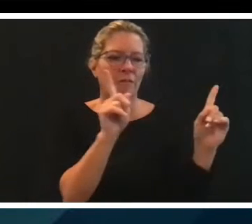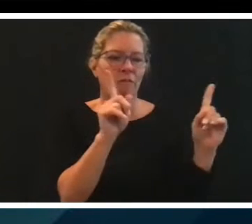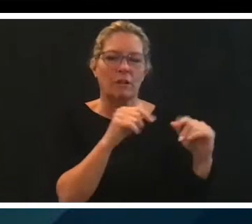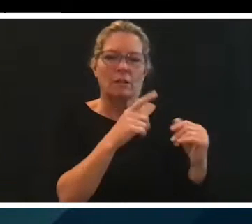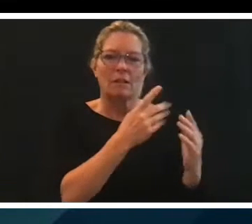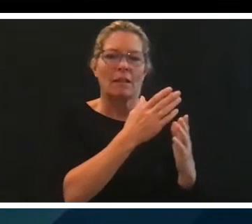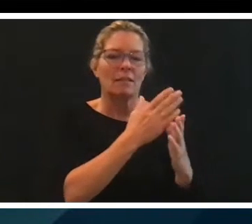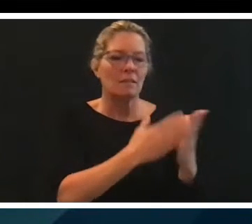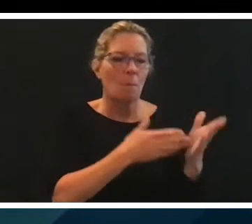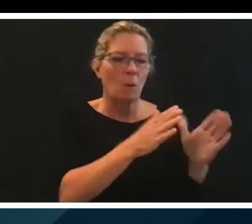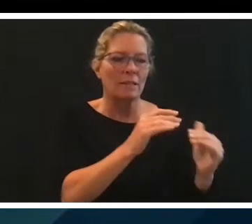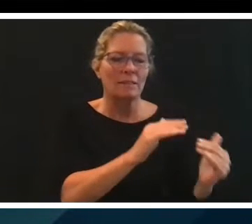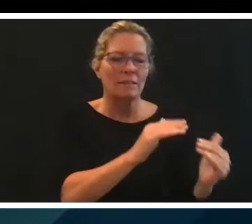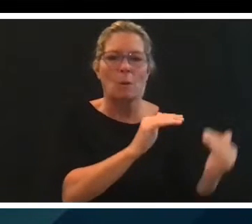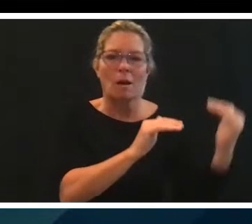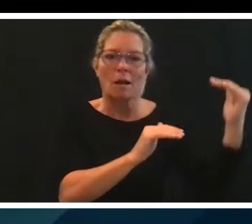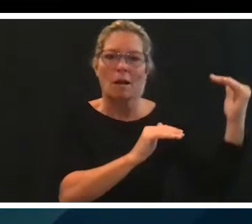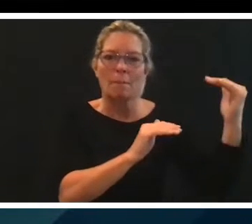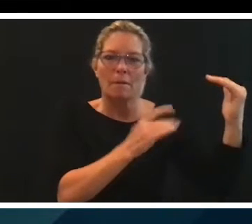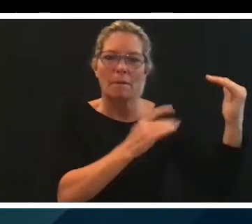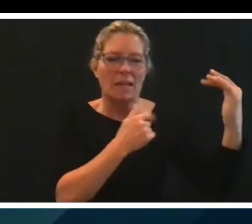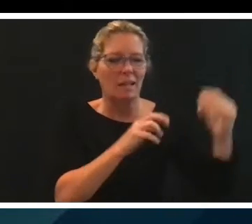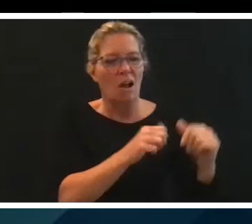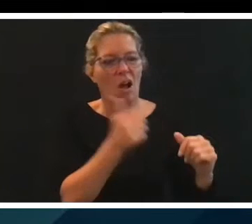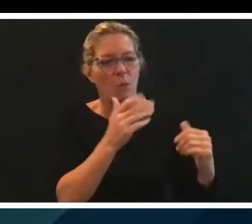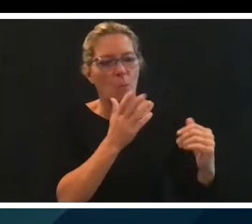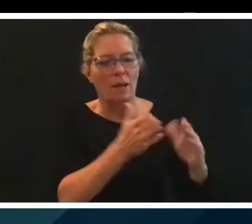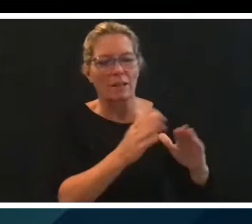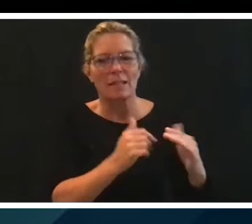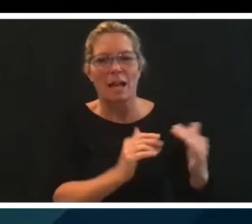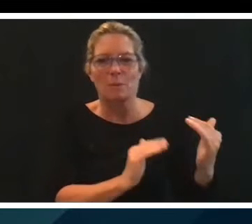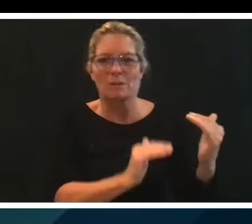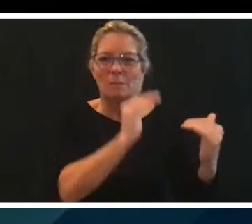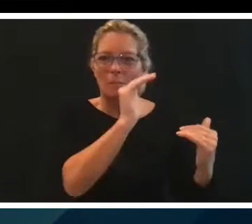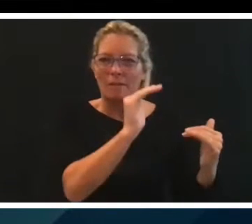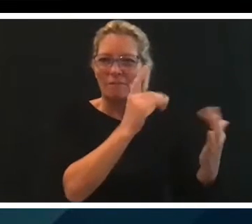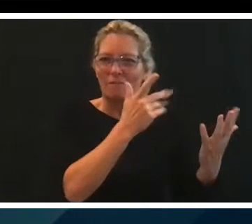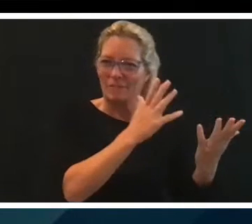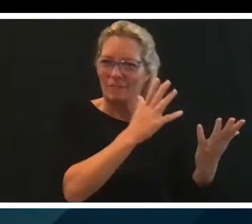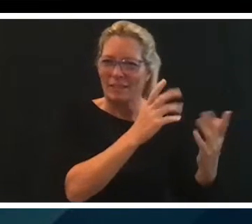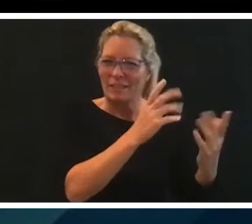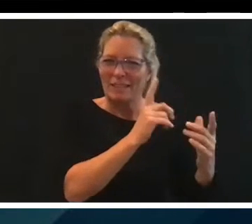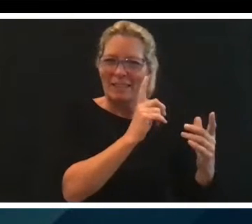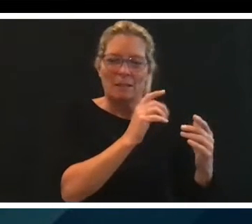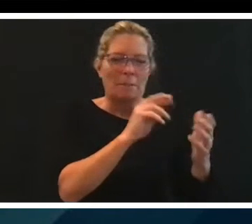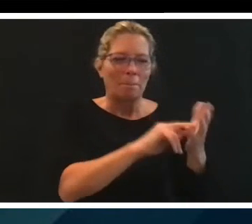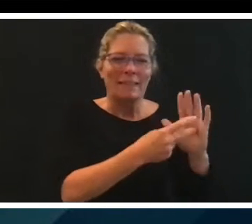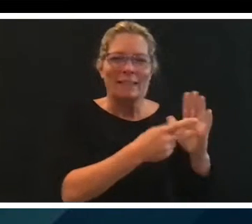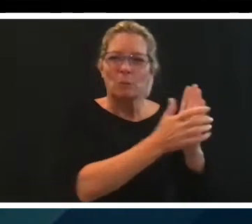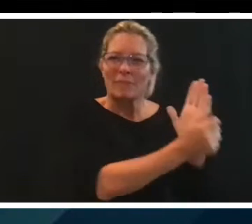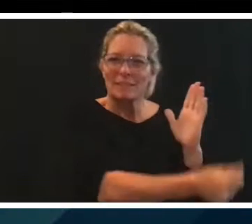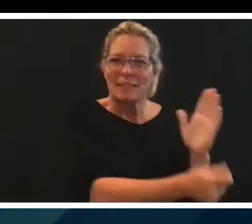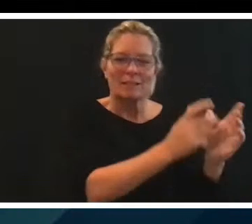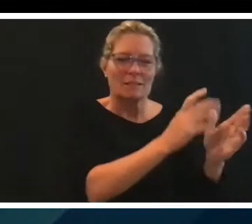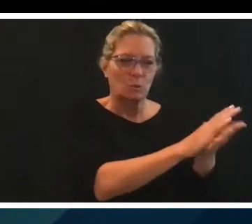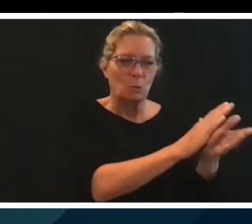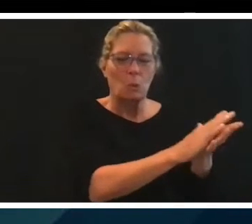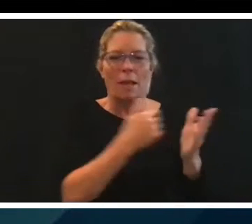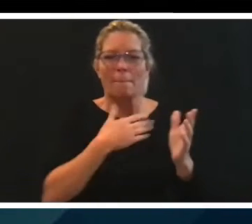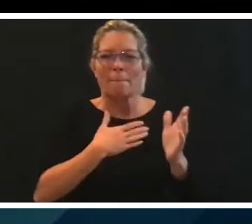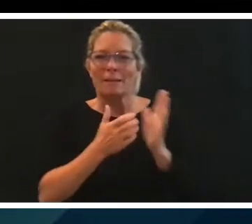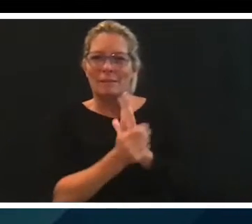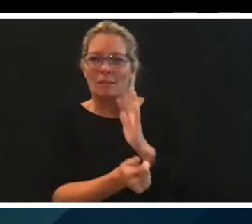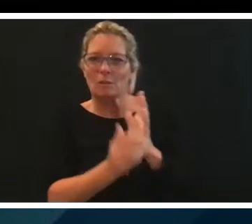And whether that's right or wrong, that's how I felt. And so I was very much all alone with these things. But I